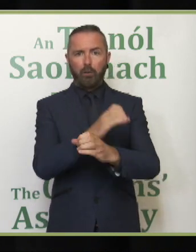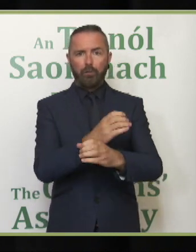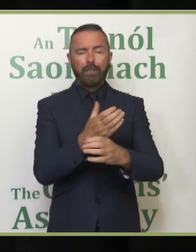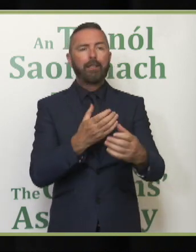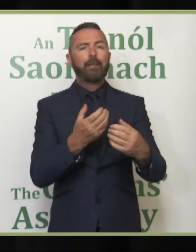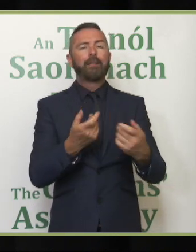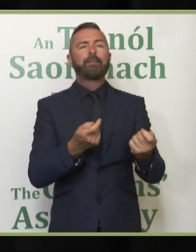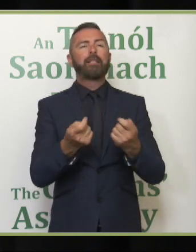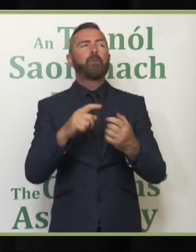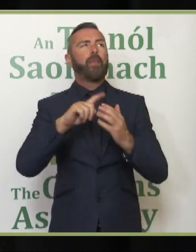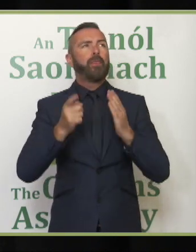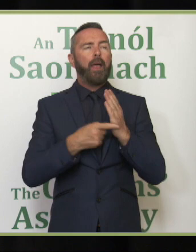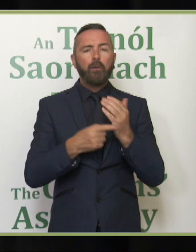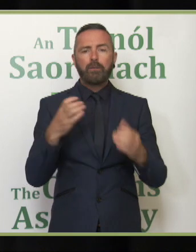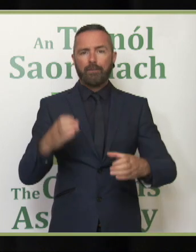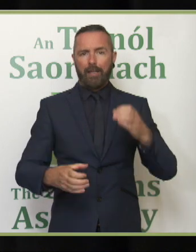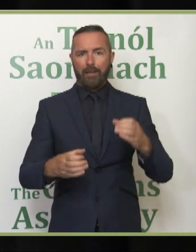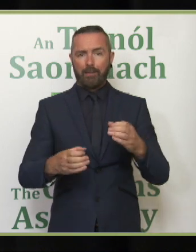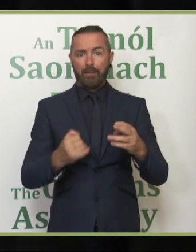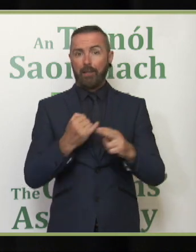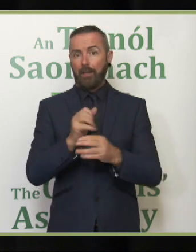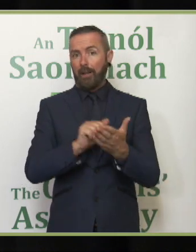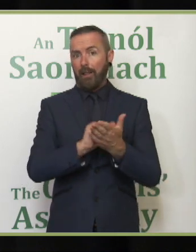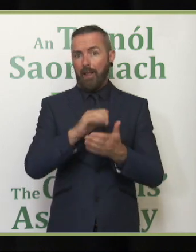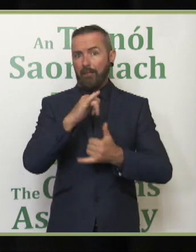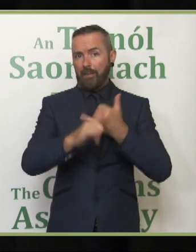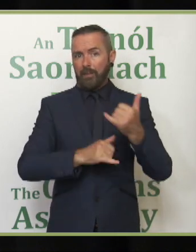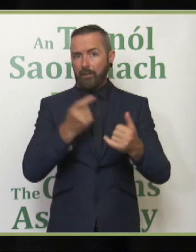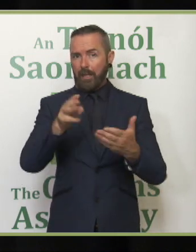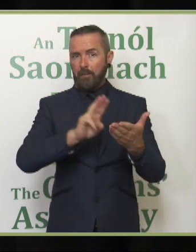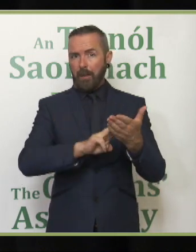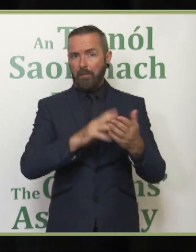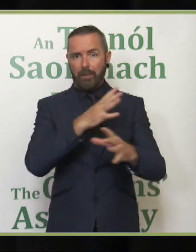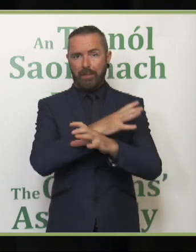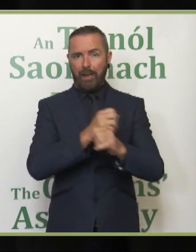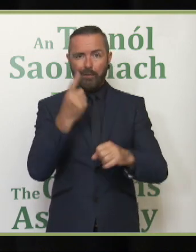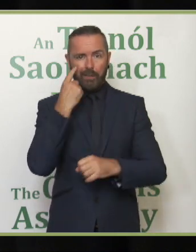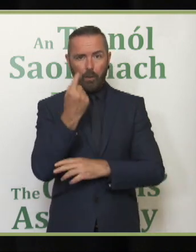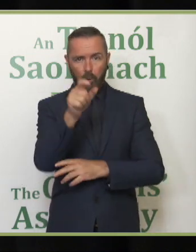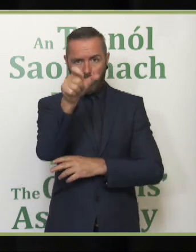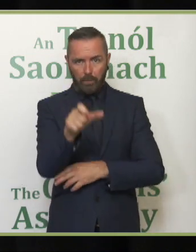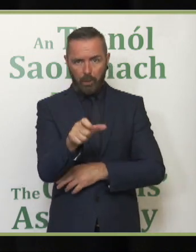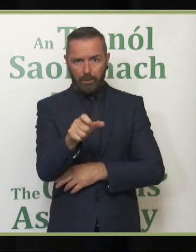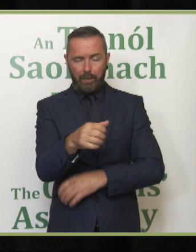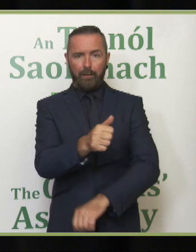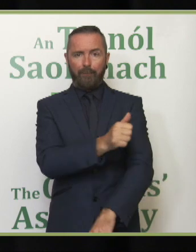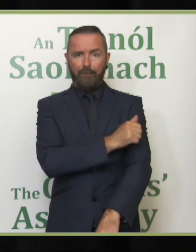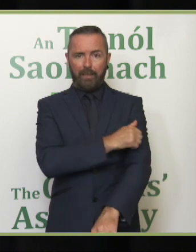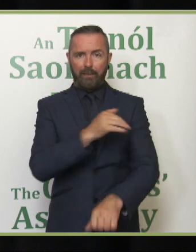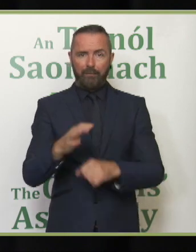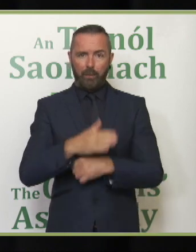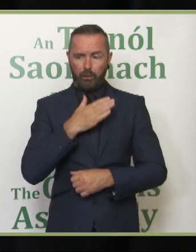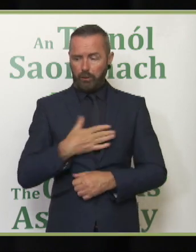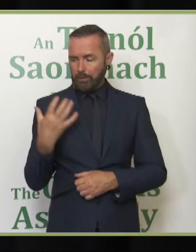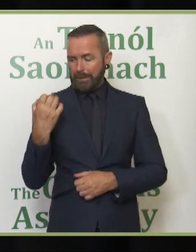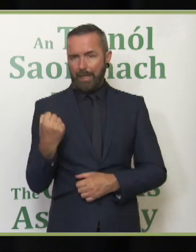cases. In that 11 years, that member of Garda Síochána never saw one person convicted for simple possession